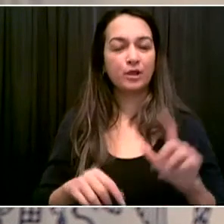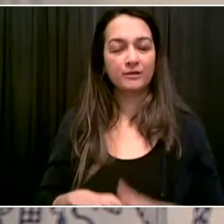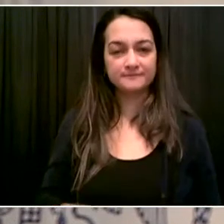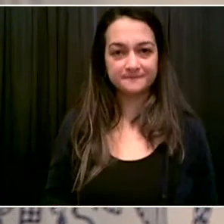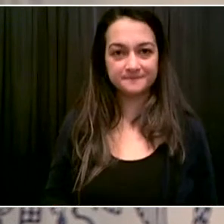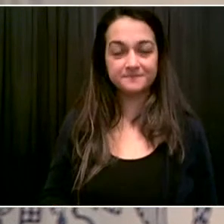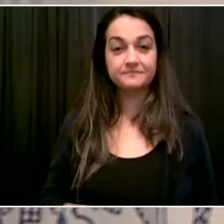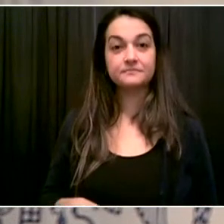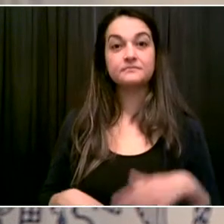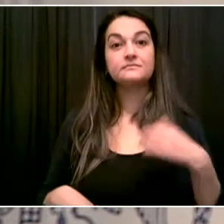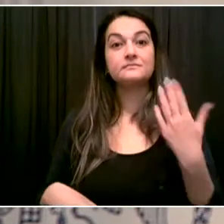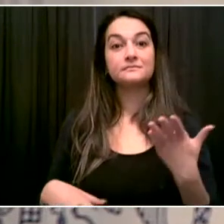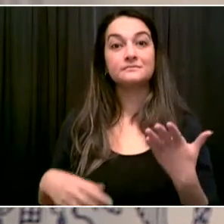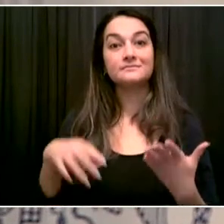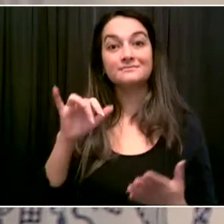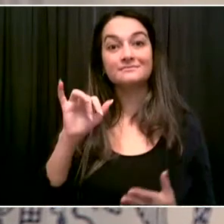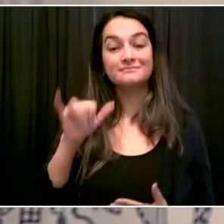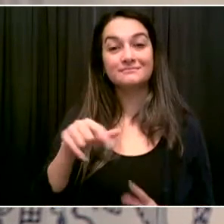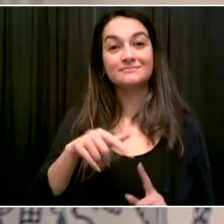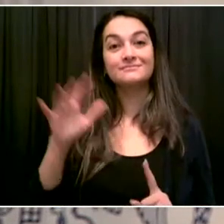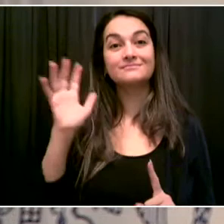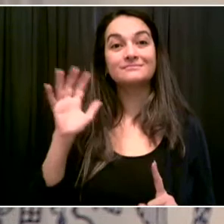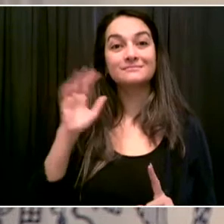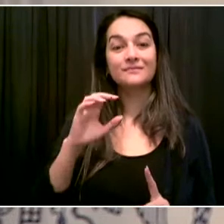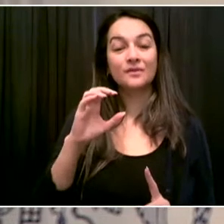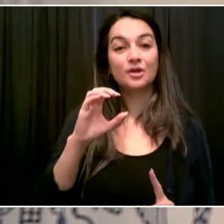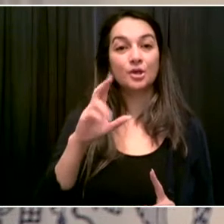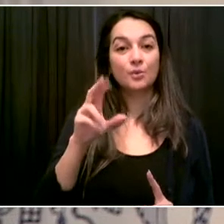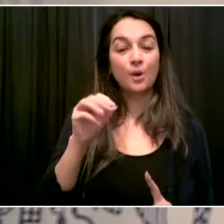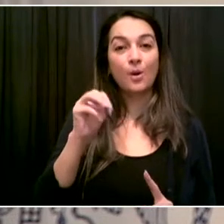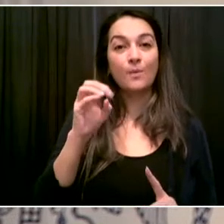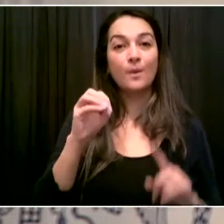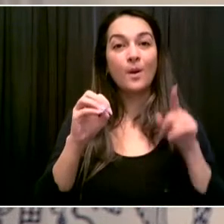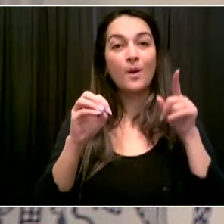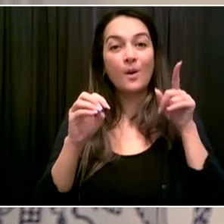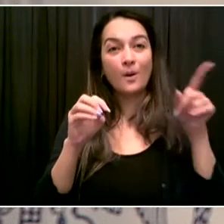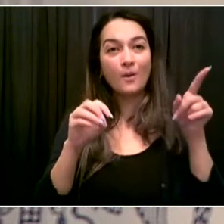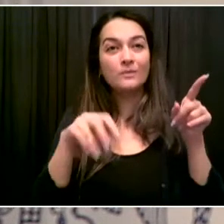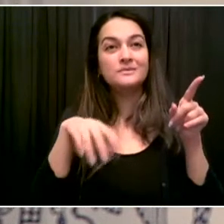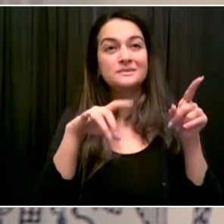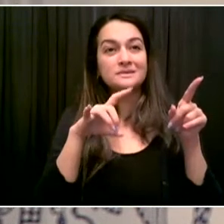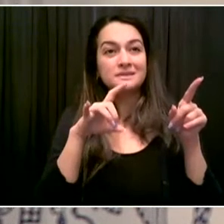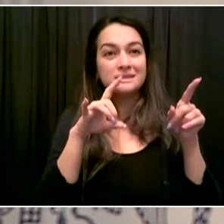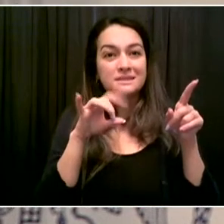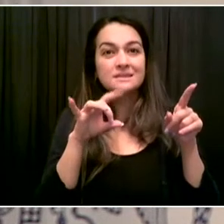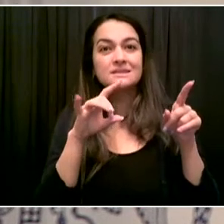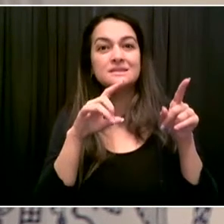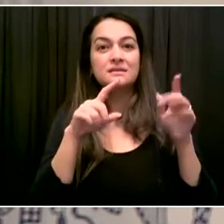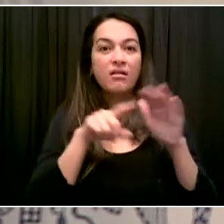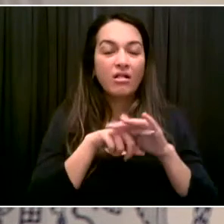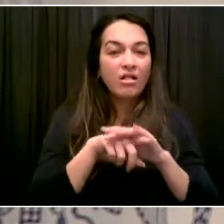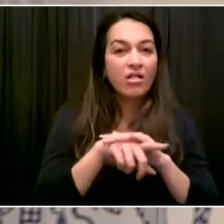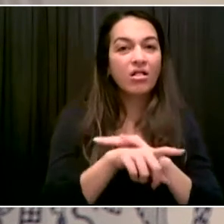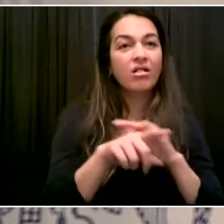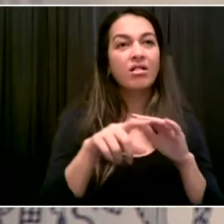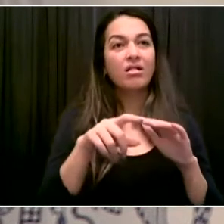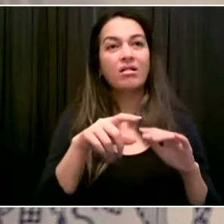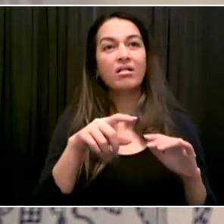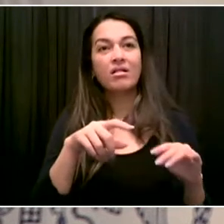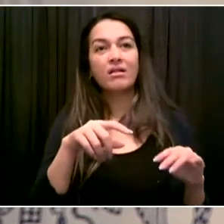Cuomo conspired with the IDC to create a kind of Republican light version of government.